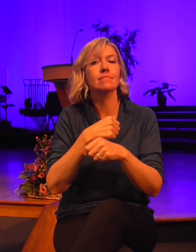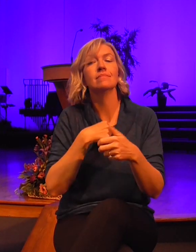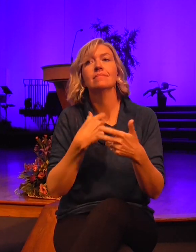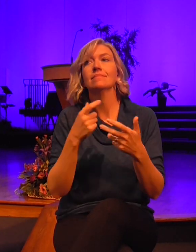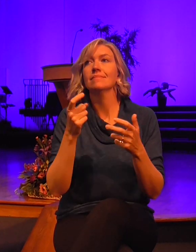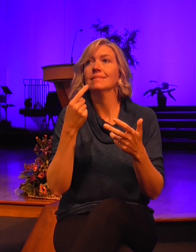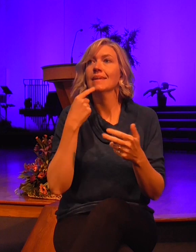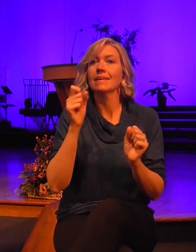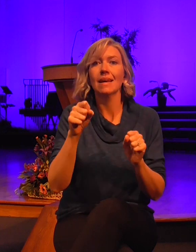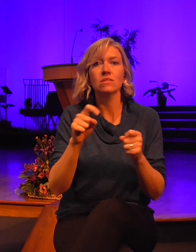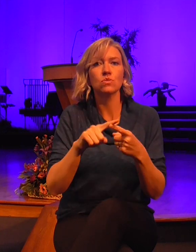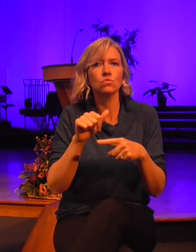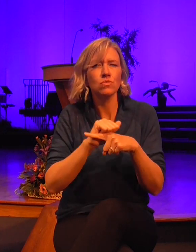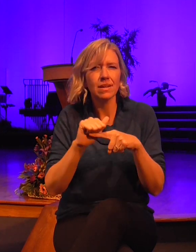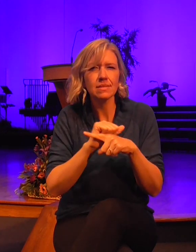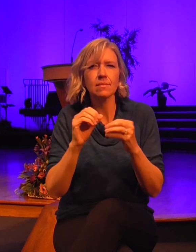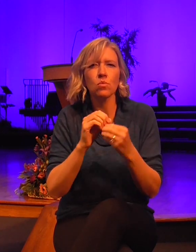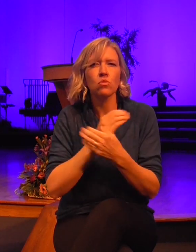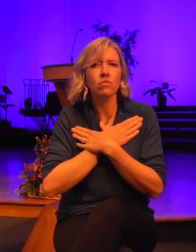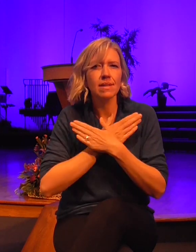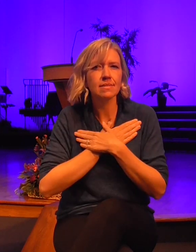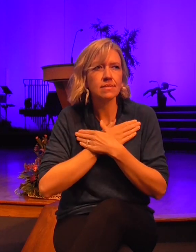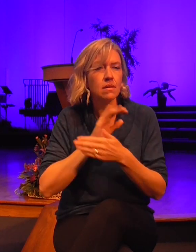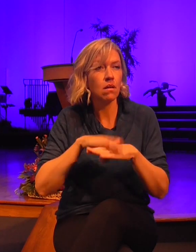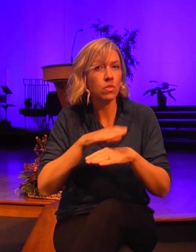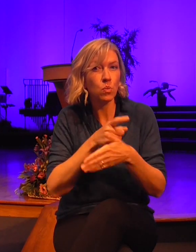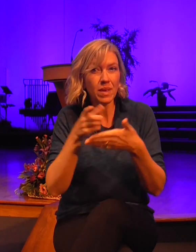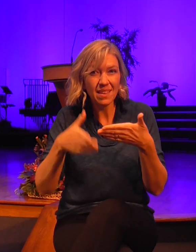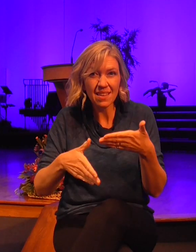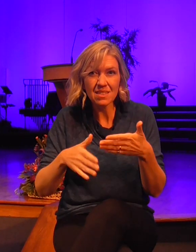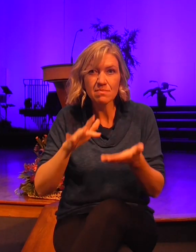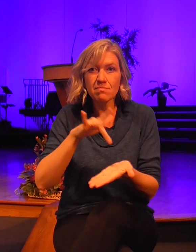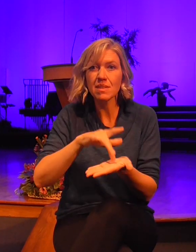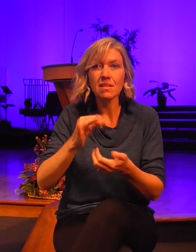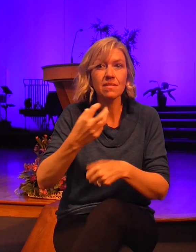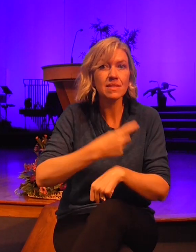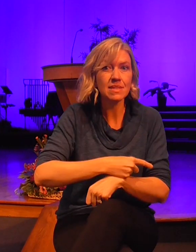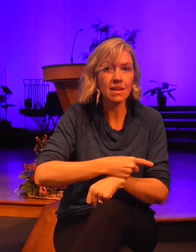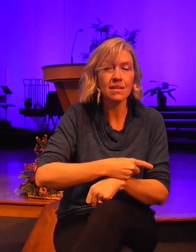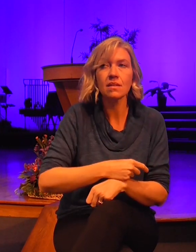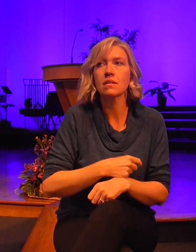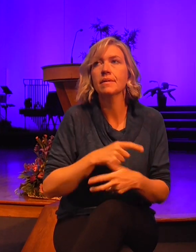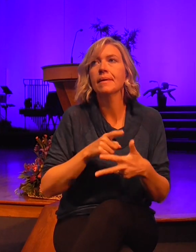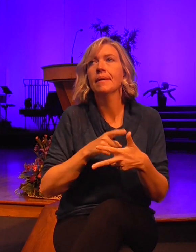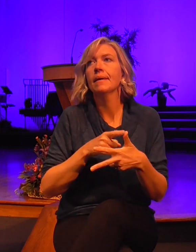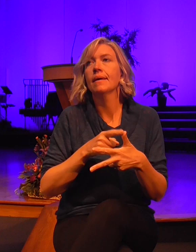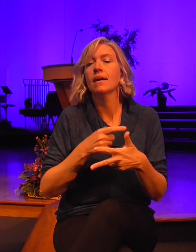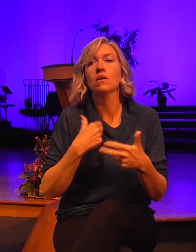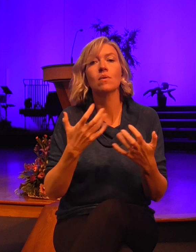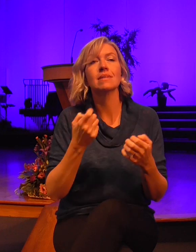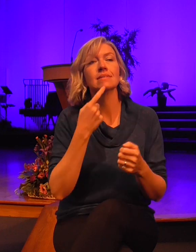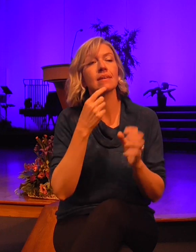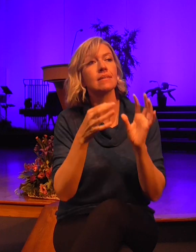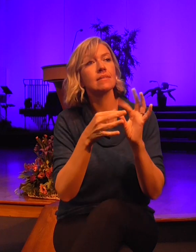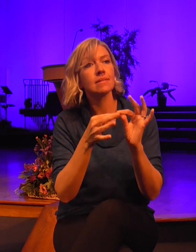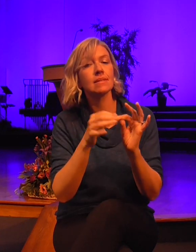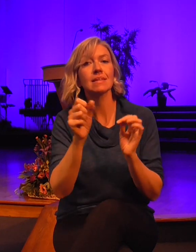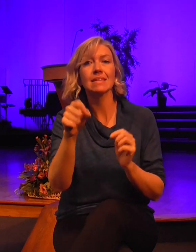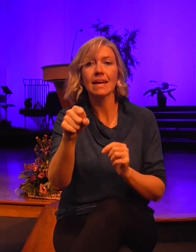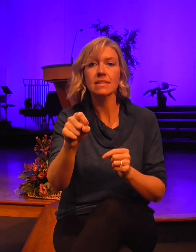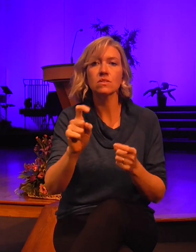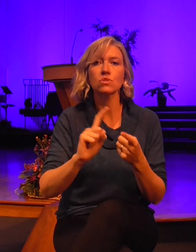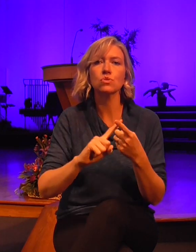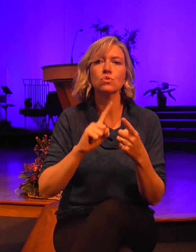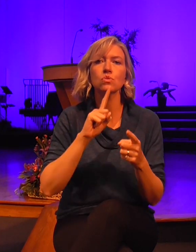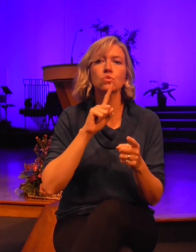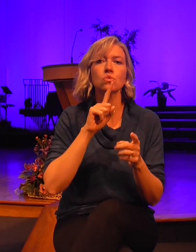weekends in the middle of the day. I want to say yes to saying affirmations and prayers going to bed